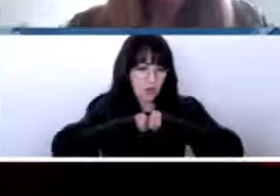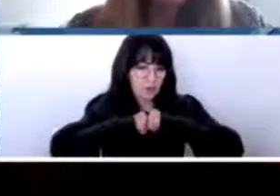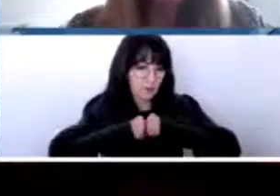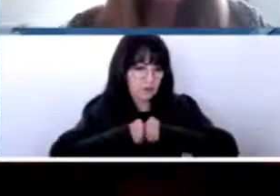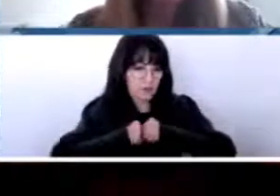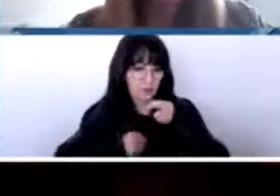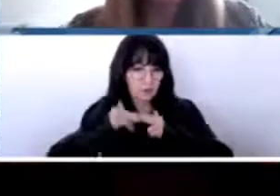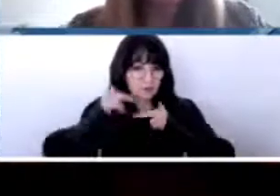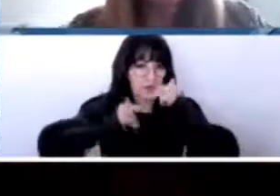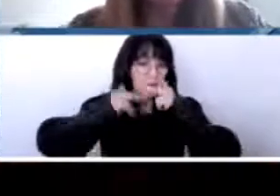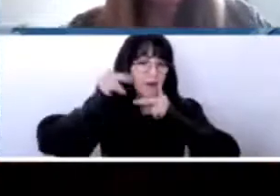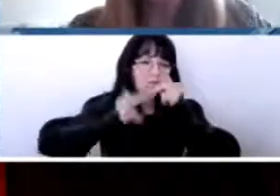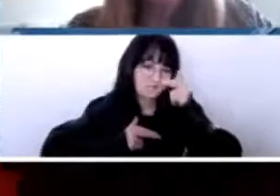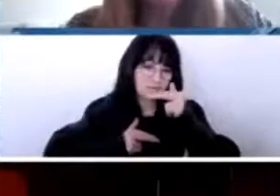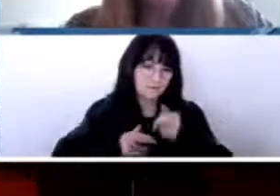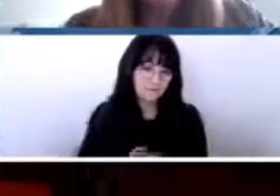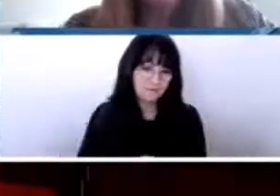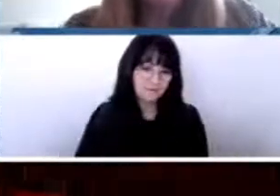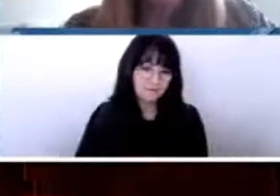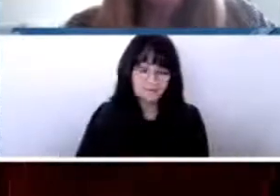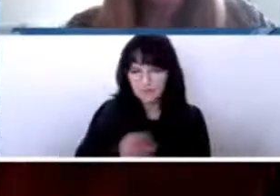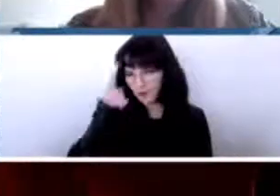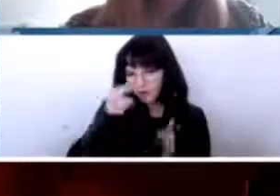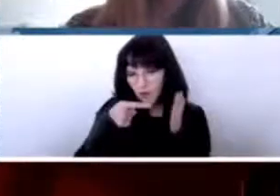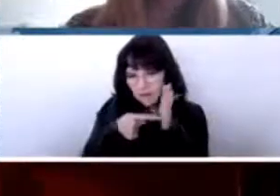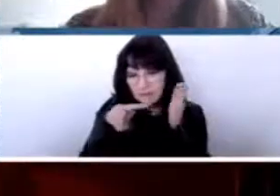So even if, for example,